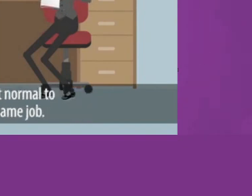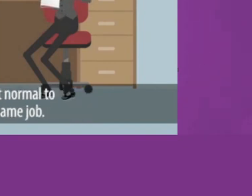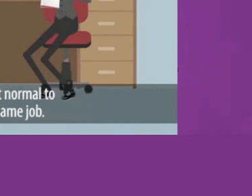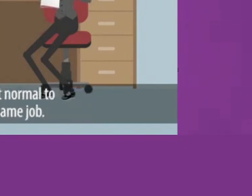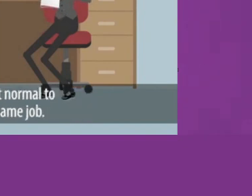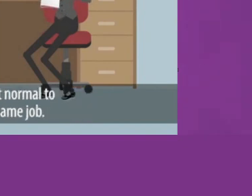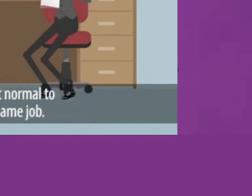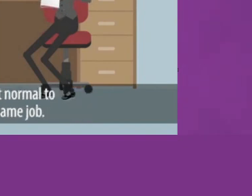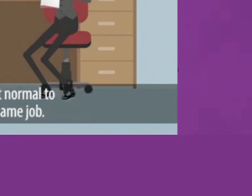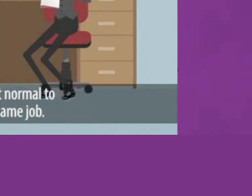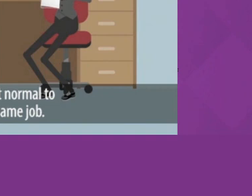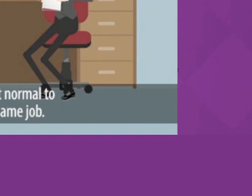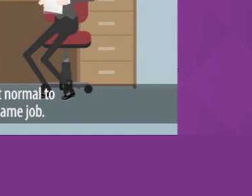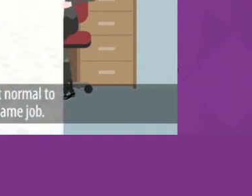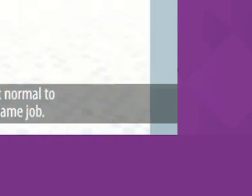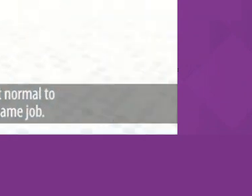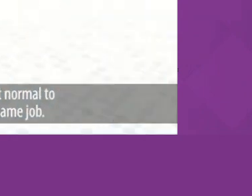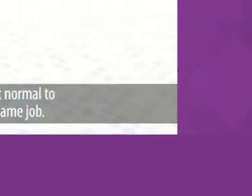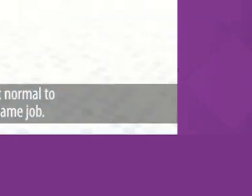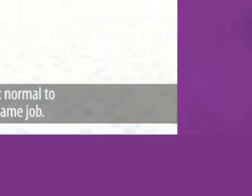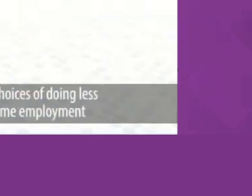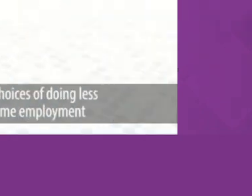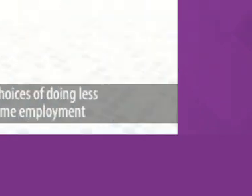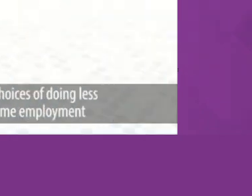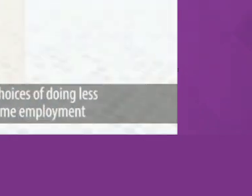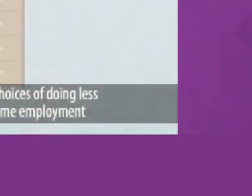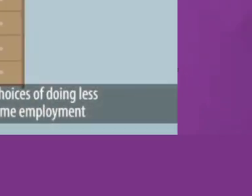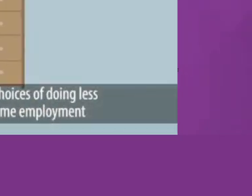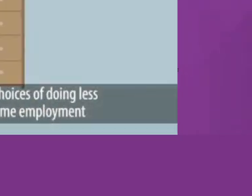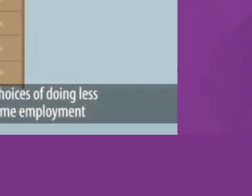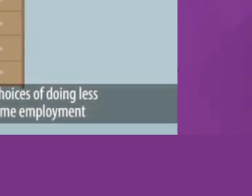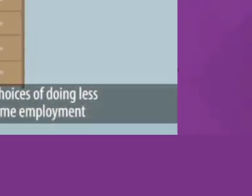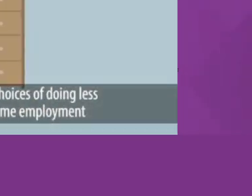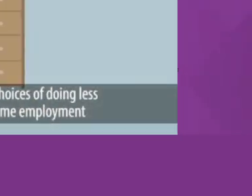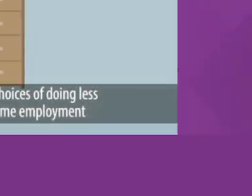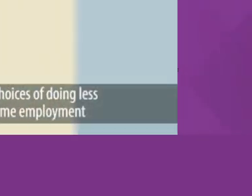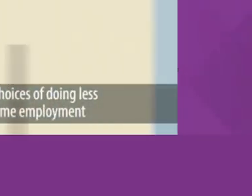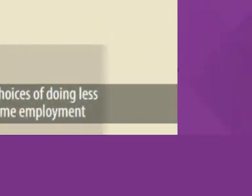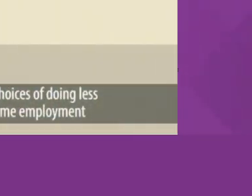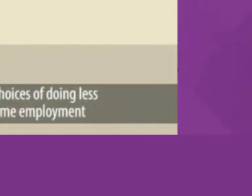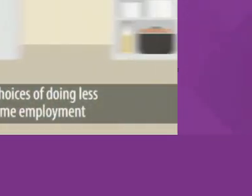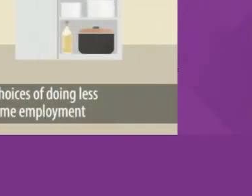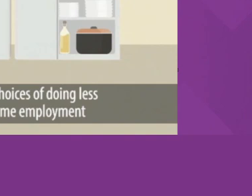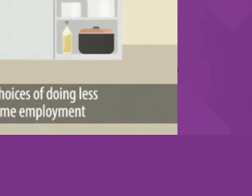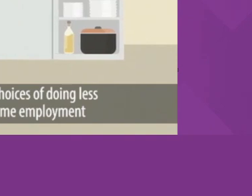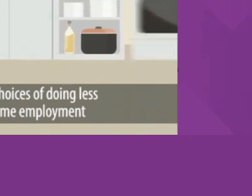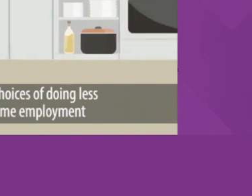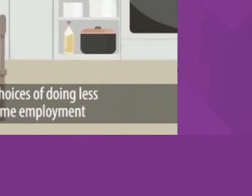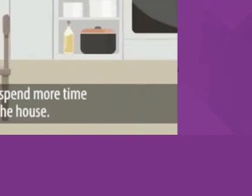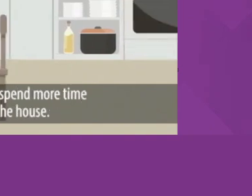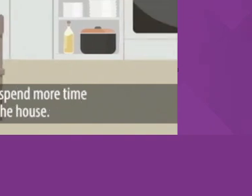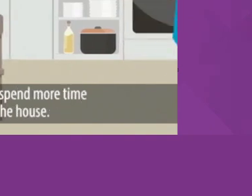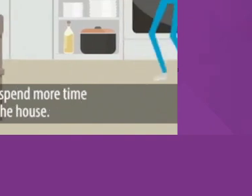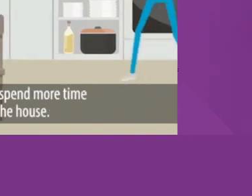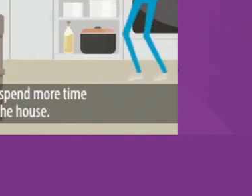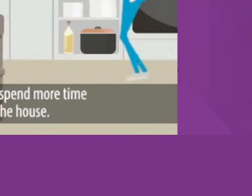women are less actively hired for the vacant places. And the fourth, because of the